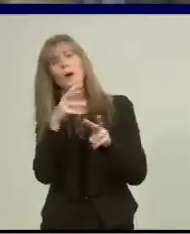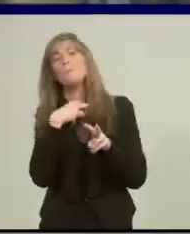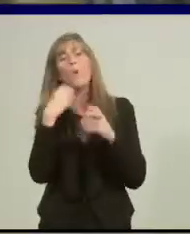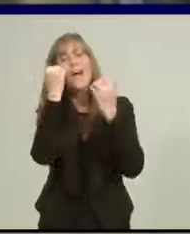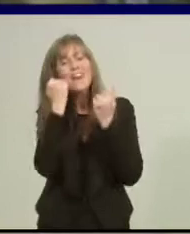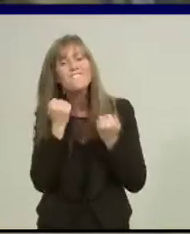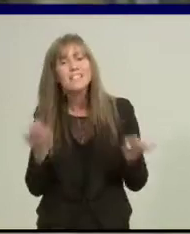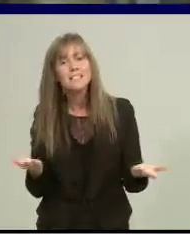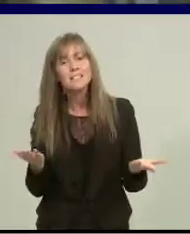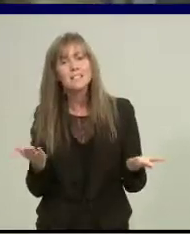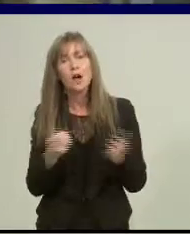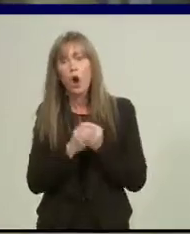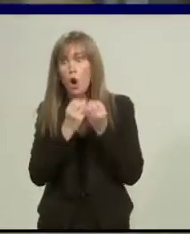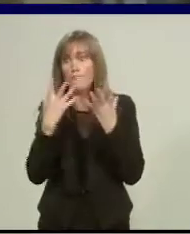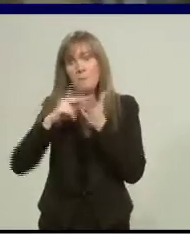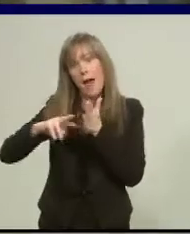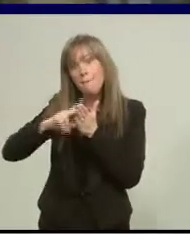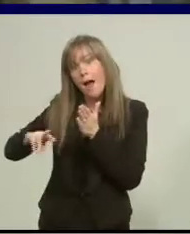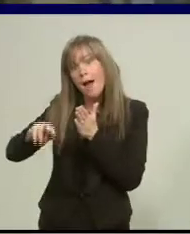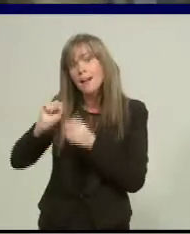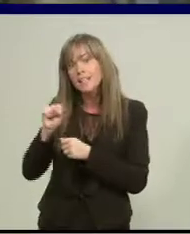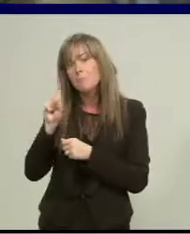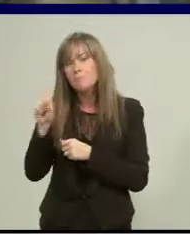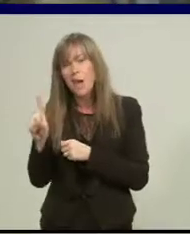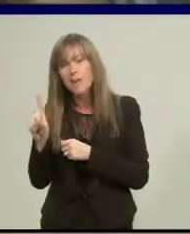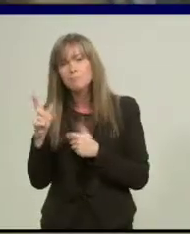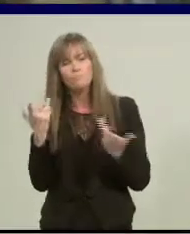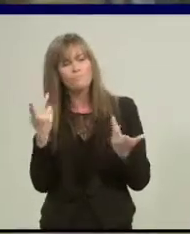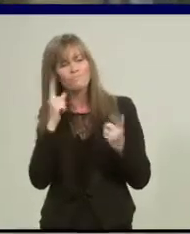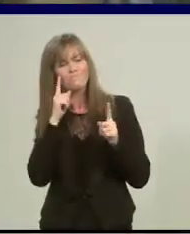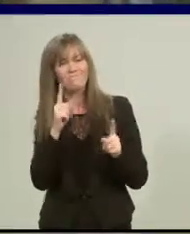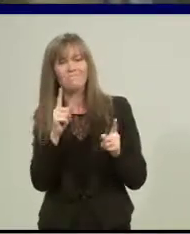of it. I mean, a lot of the things are planned, but nothing seems to have